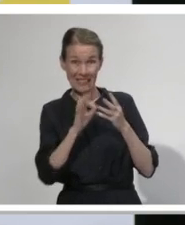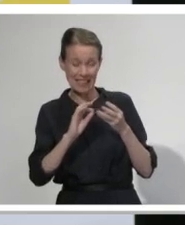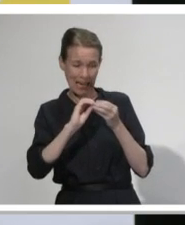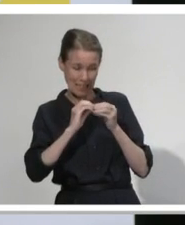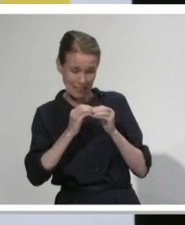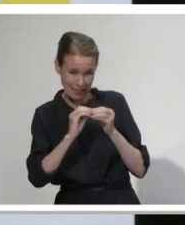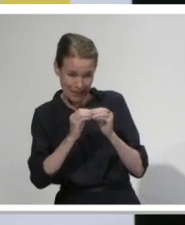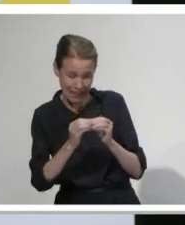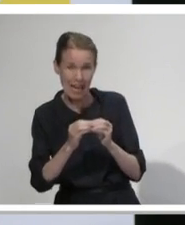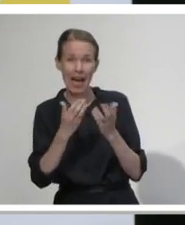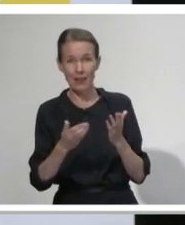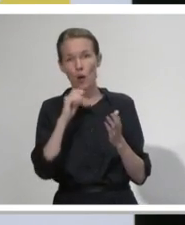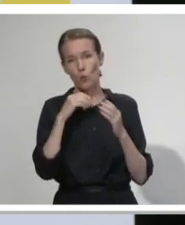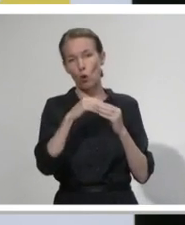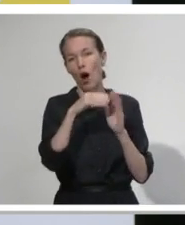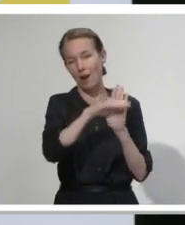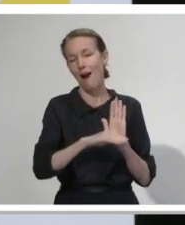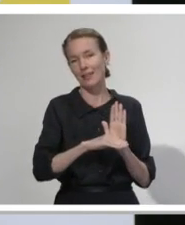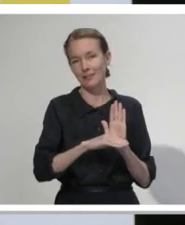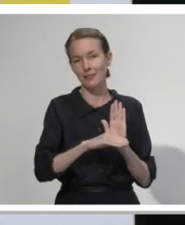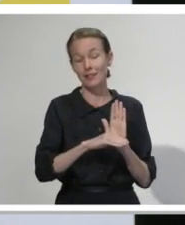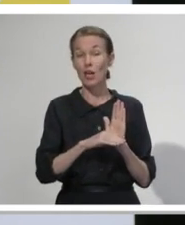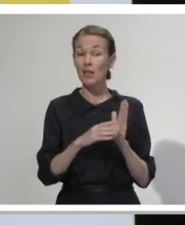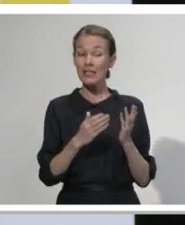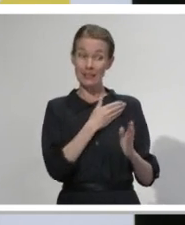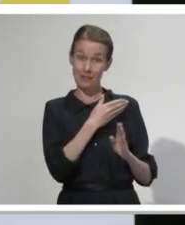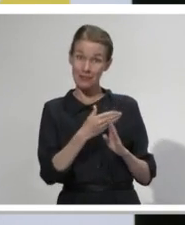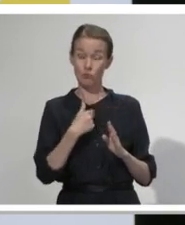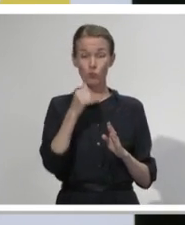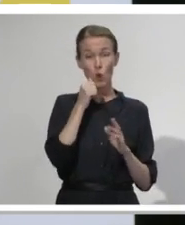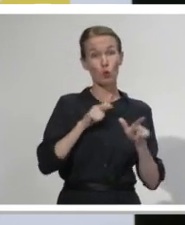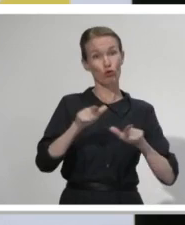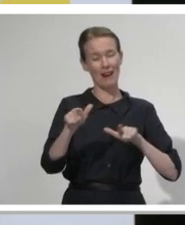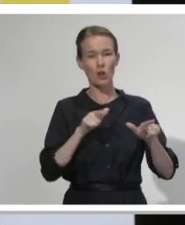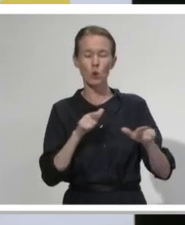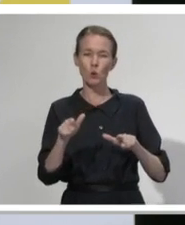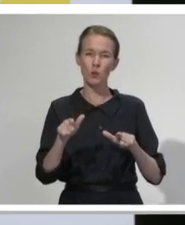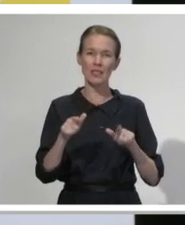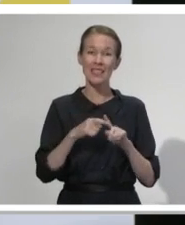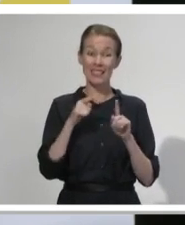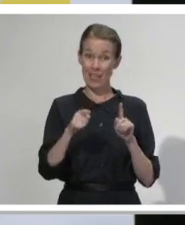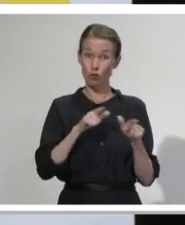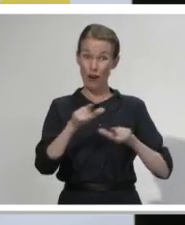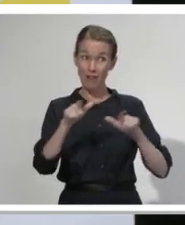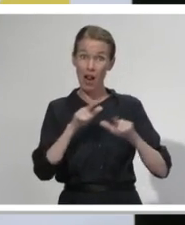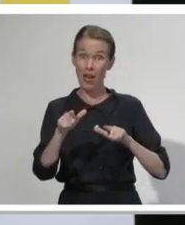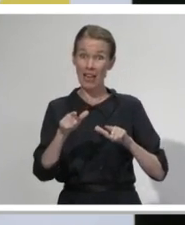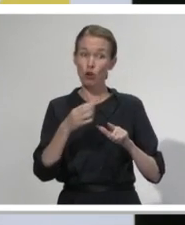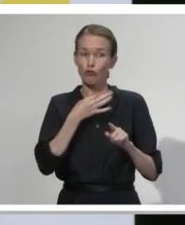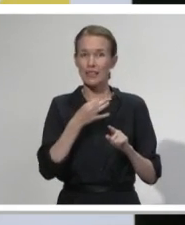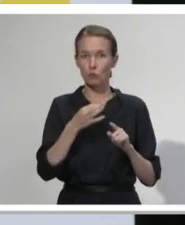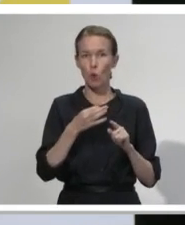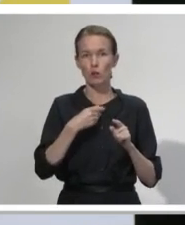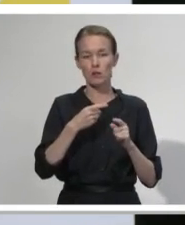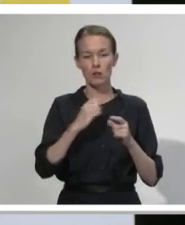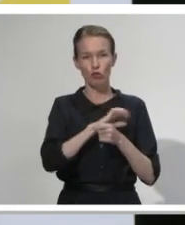detail of what Alert Level 2 looks like. We do know that travel has been an issue in terms of transmission of the virus, and so we have